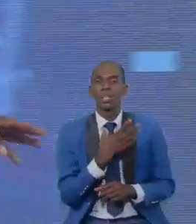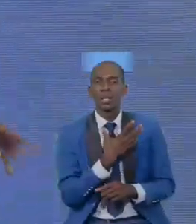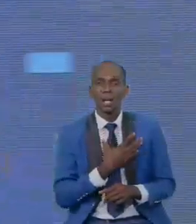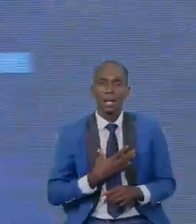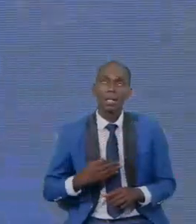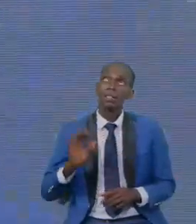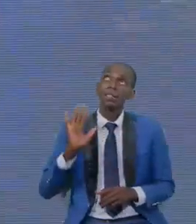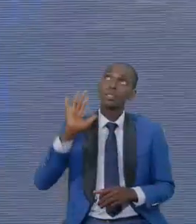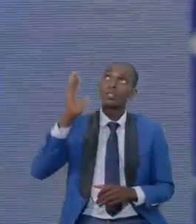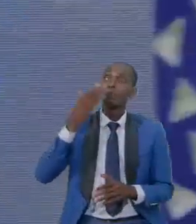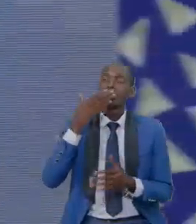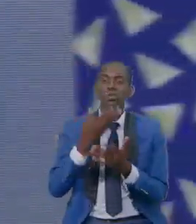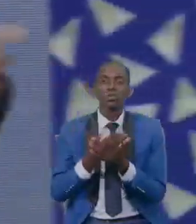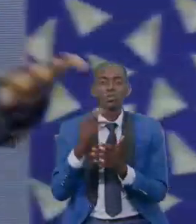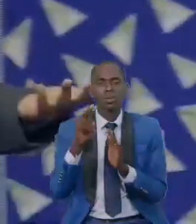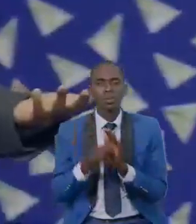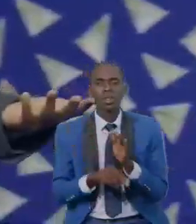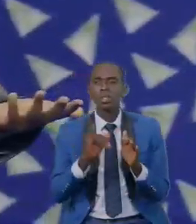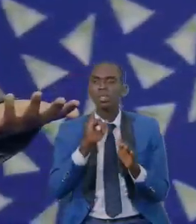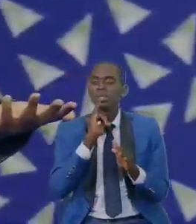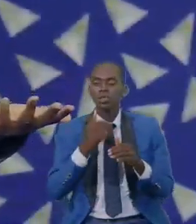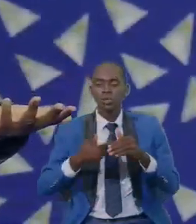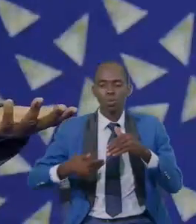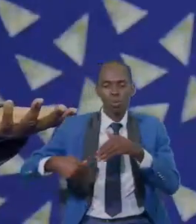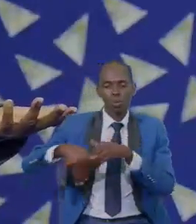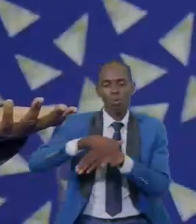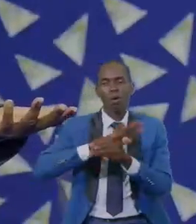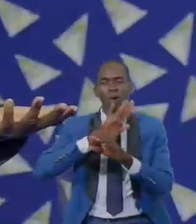goodness is over all.